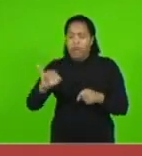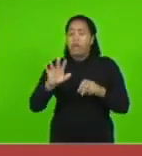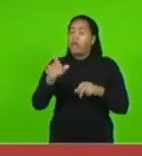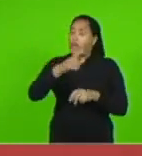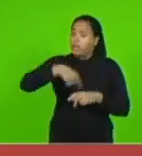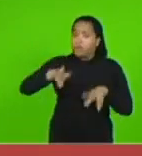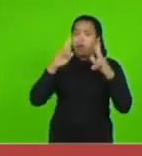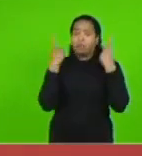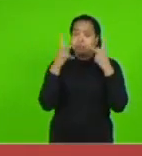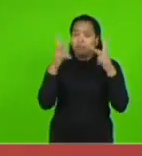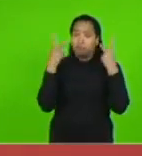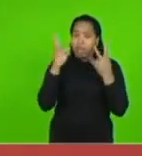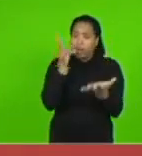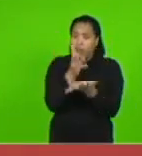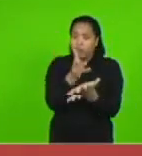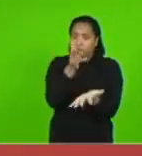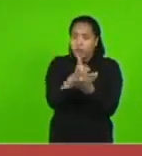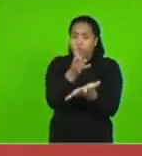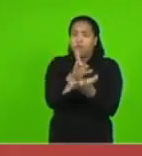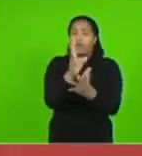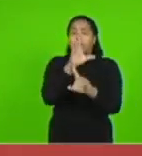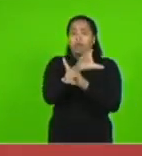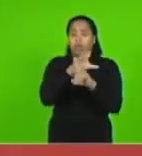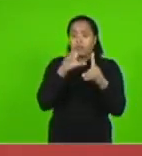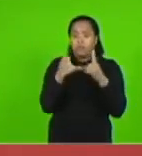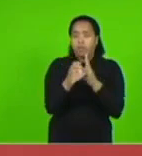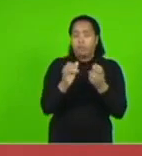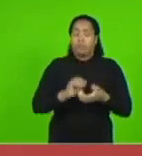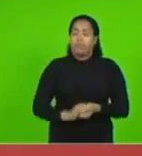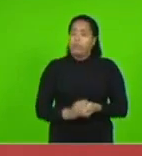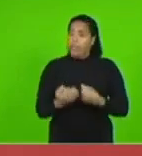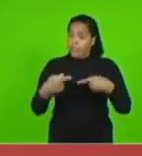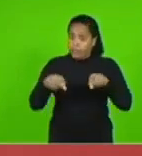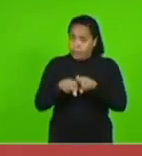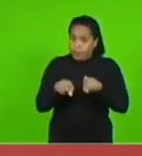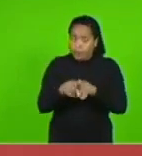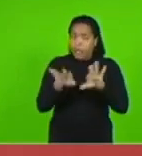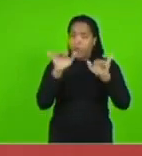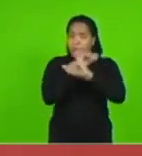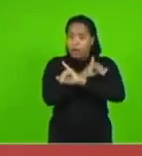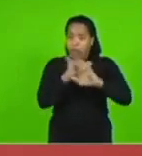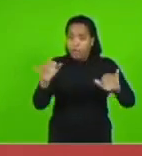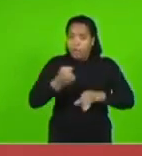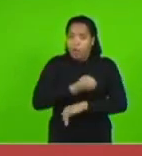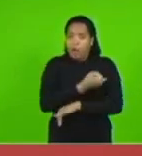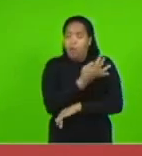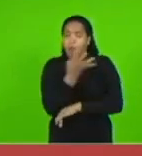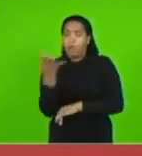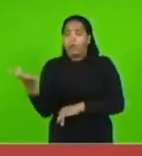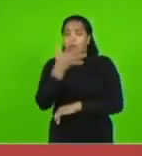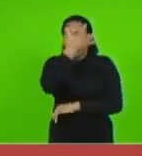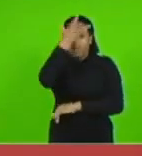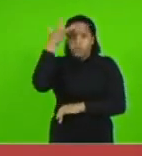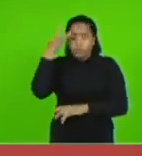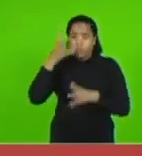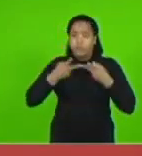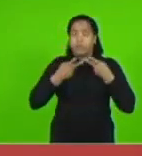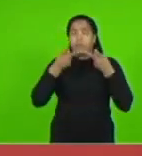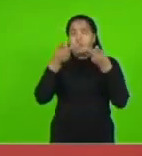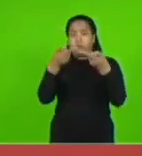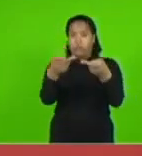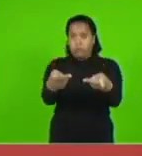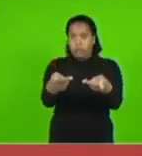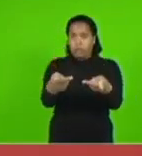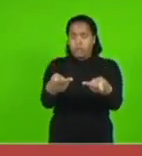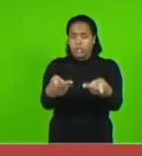return of the Lord that we have been preaching throughout all of our services for a long time. And this is a really